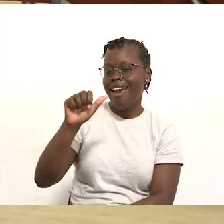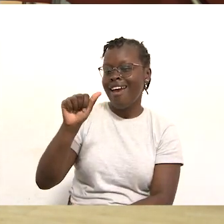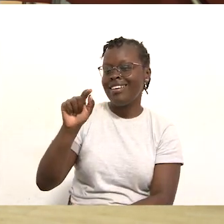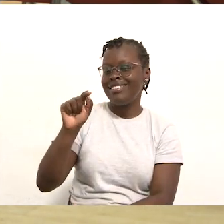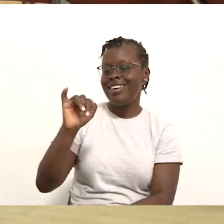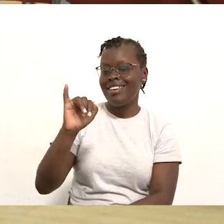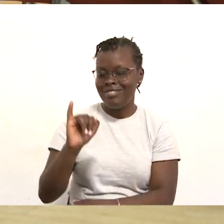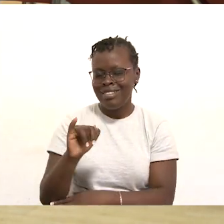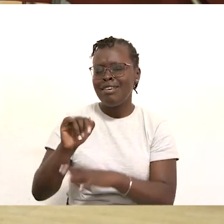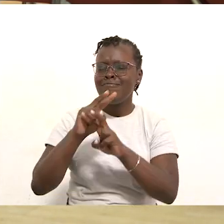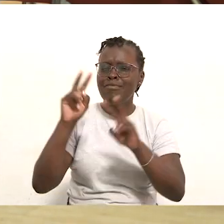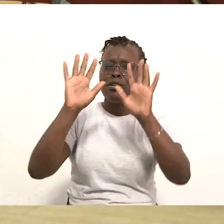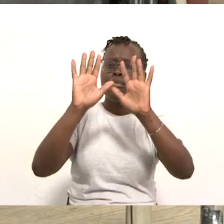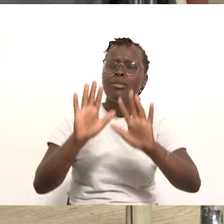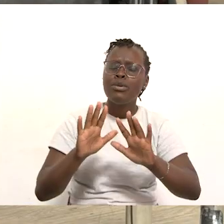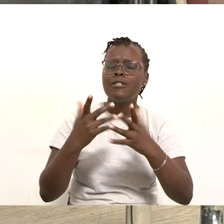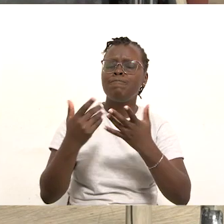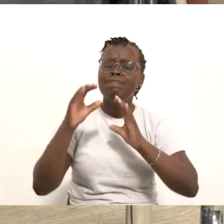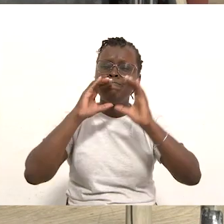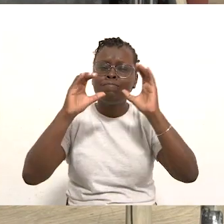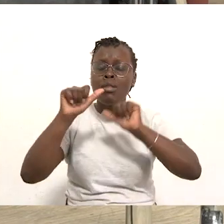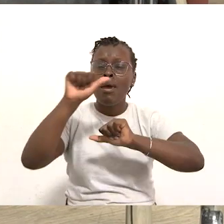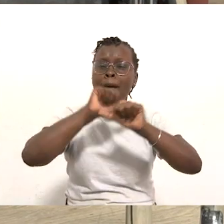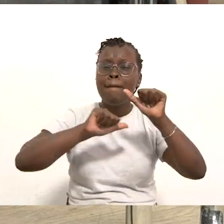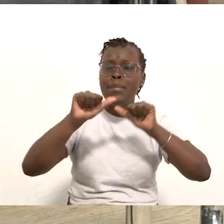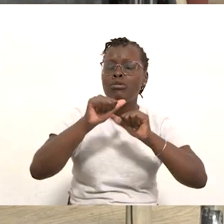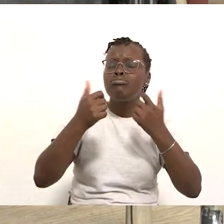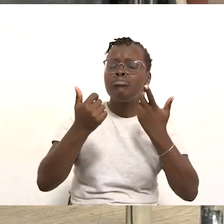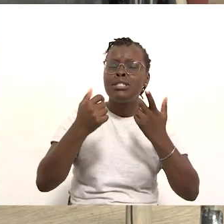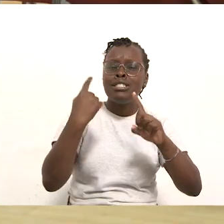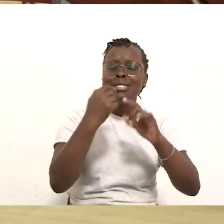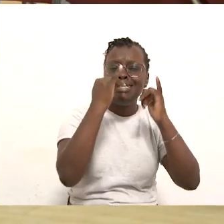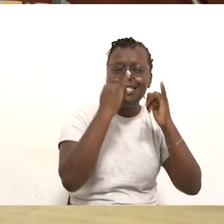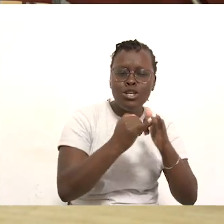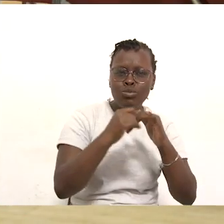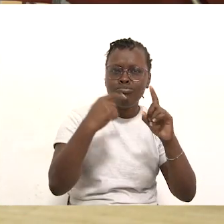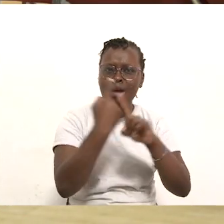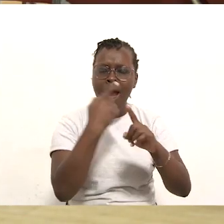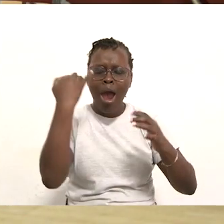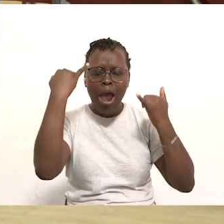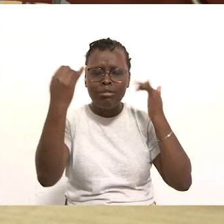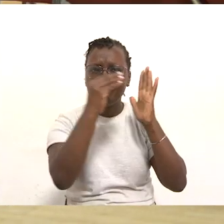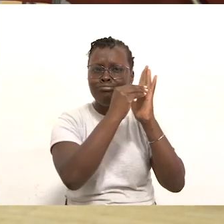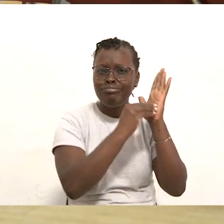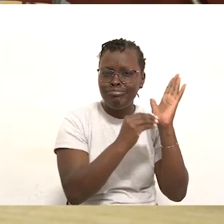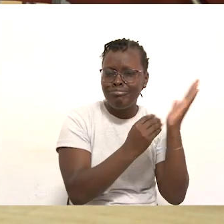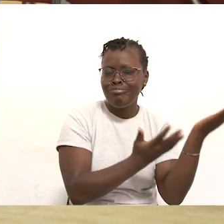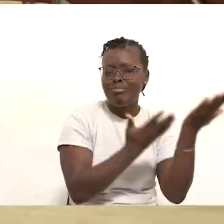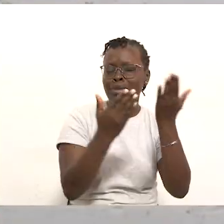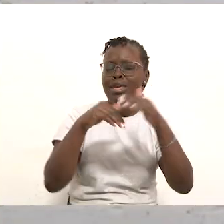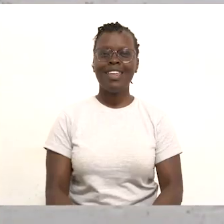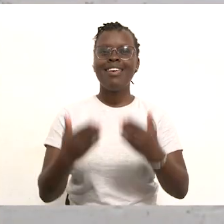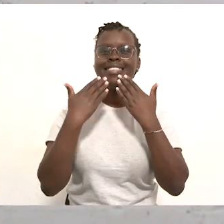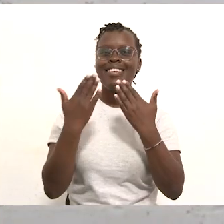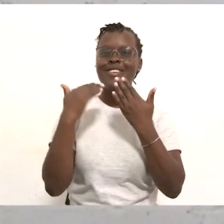important conversation on the reforms happening in education here in Kenya, and we look forward to seeing what happens next. Thank you so much for being with us